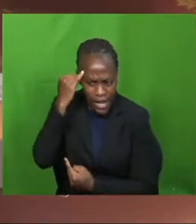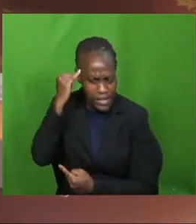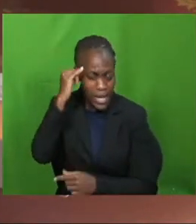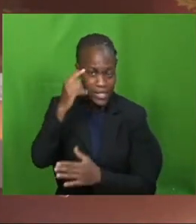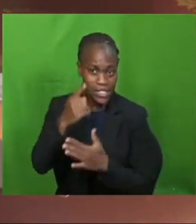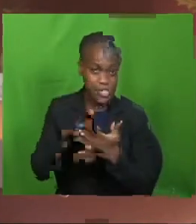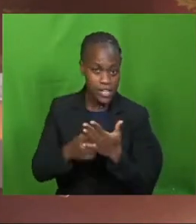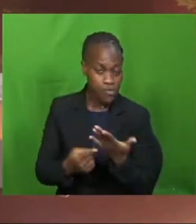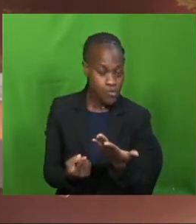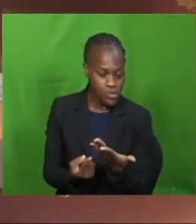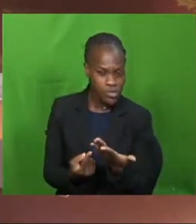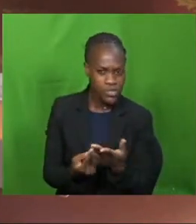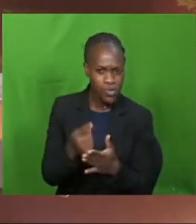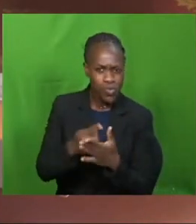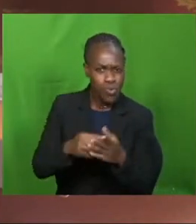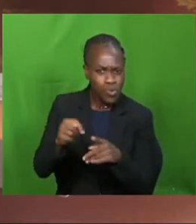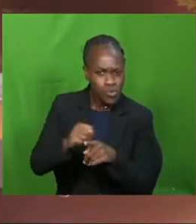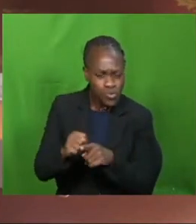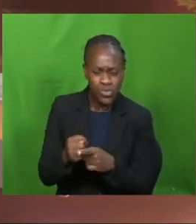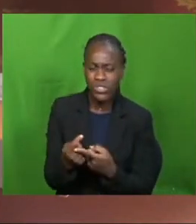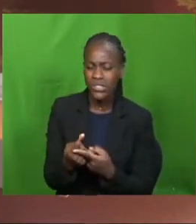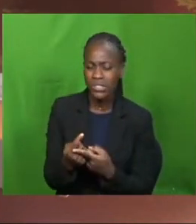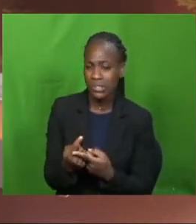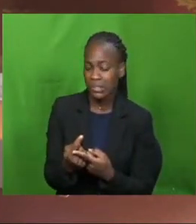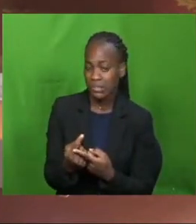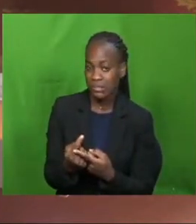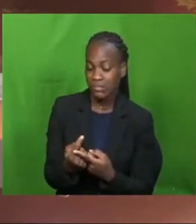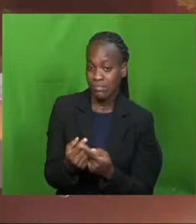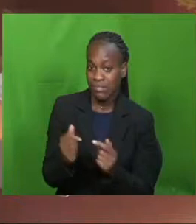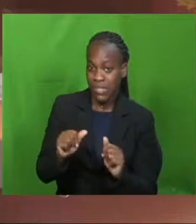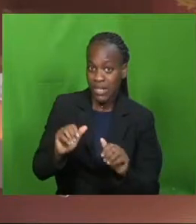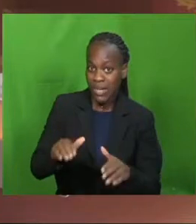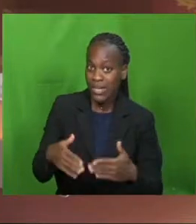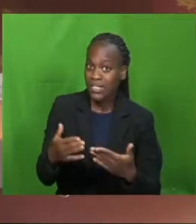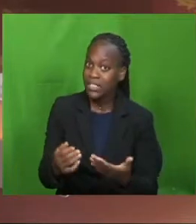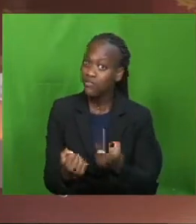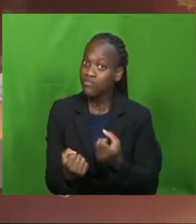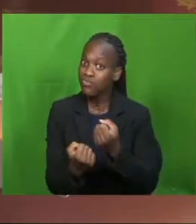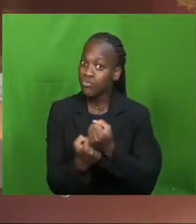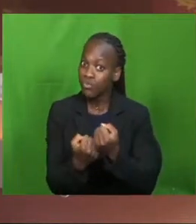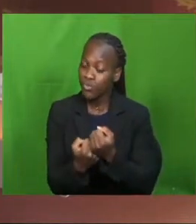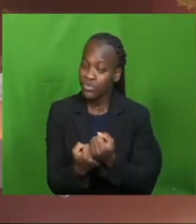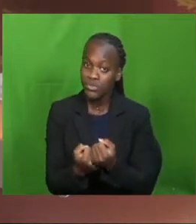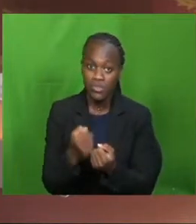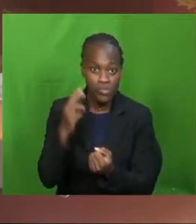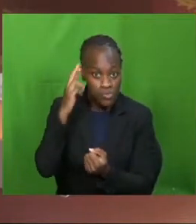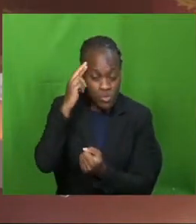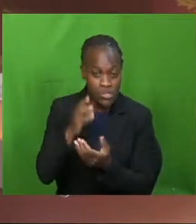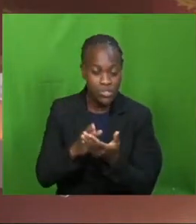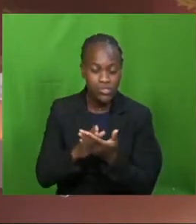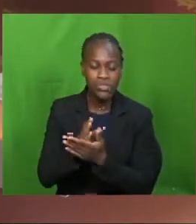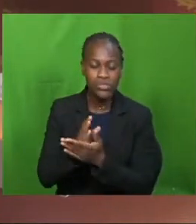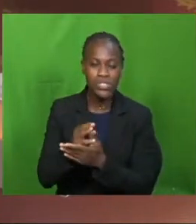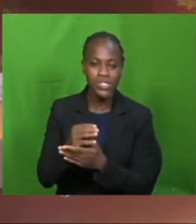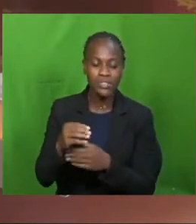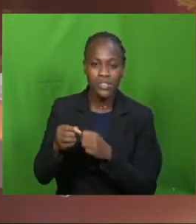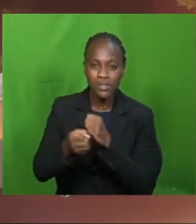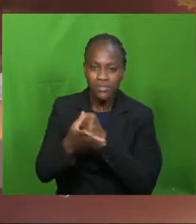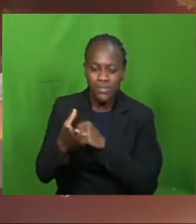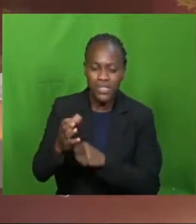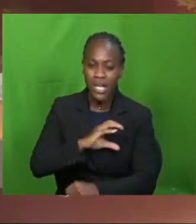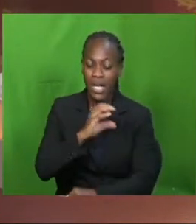we can help mobilize support for? And it is this that we are operating through the Media Capacity Enhancement Program. So,